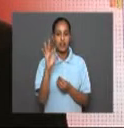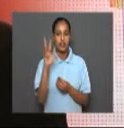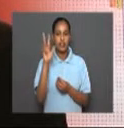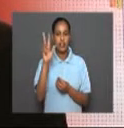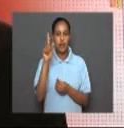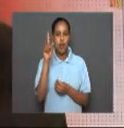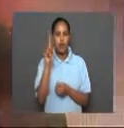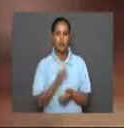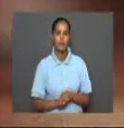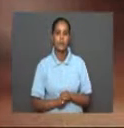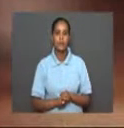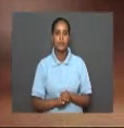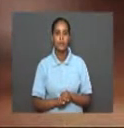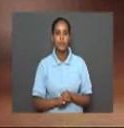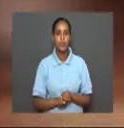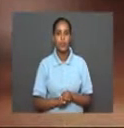1931.